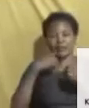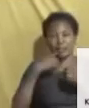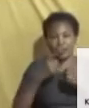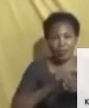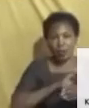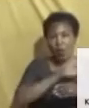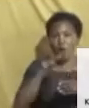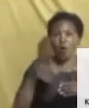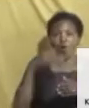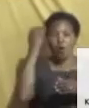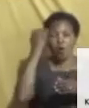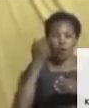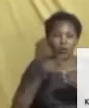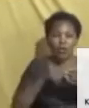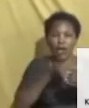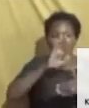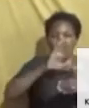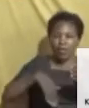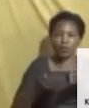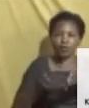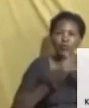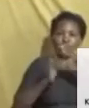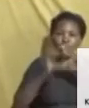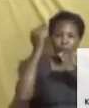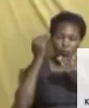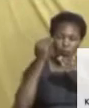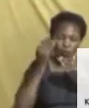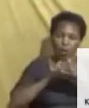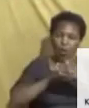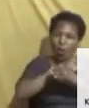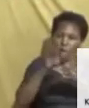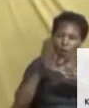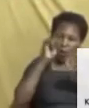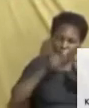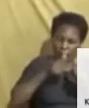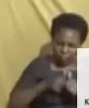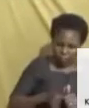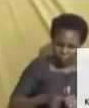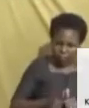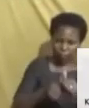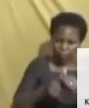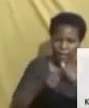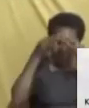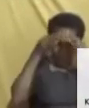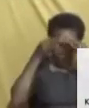courts other than the Supreme Court are bound by the decisions of the Superior Court.